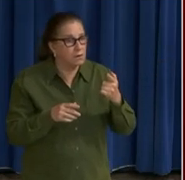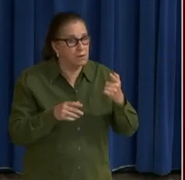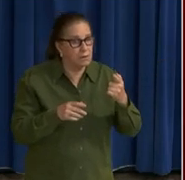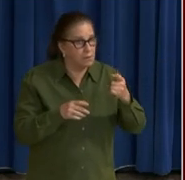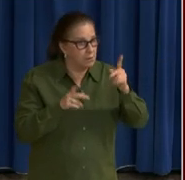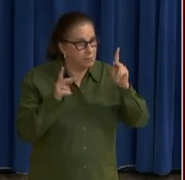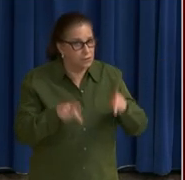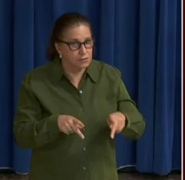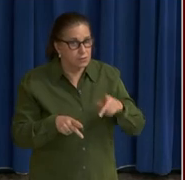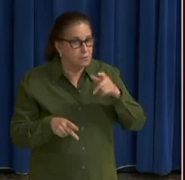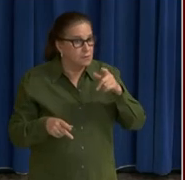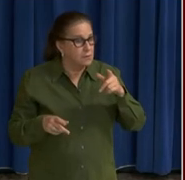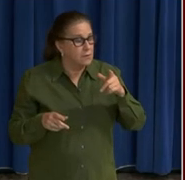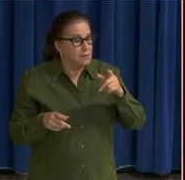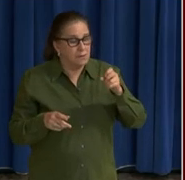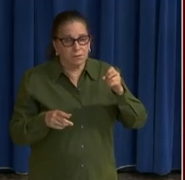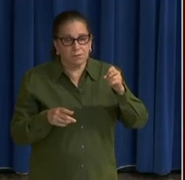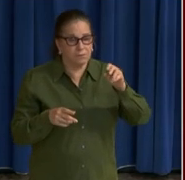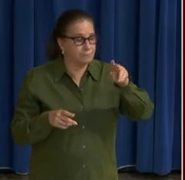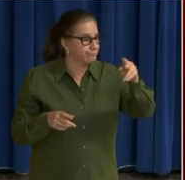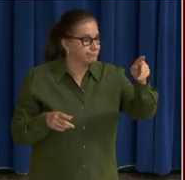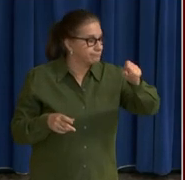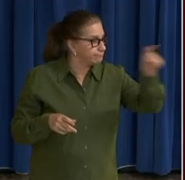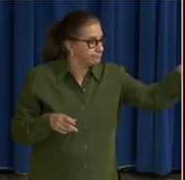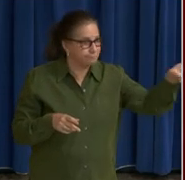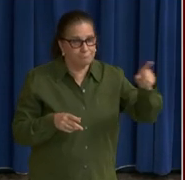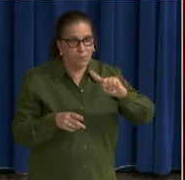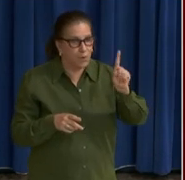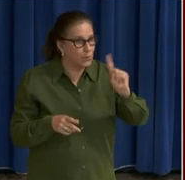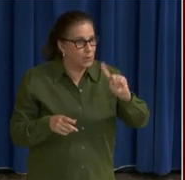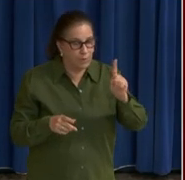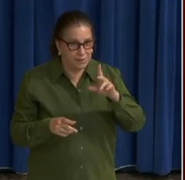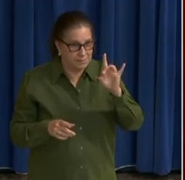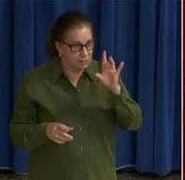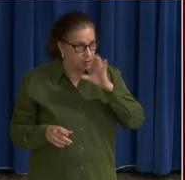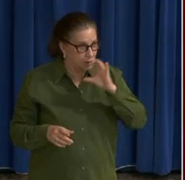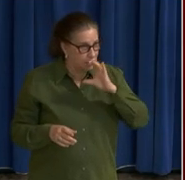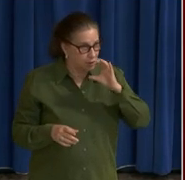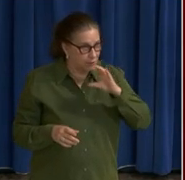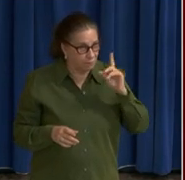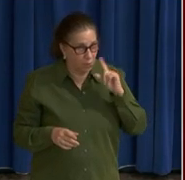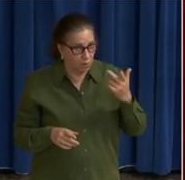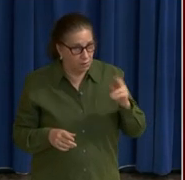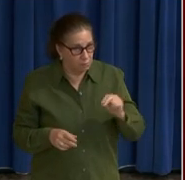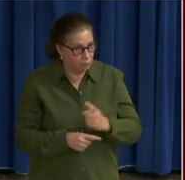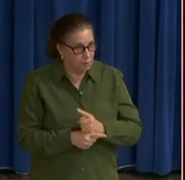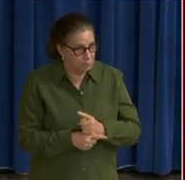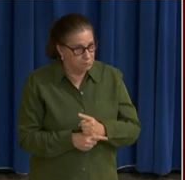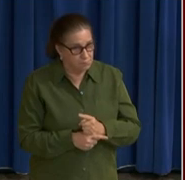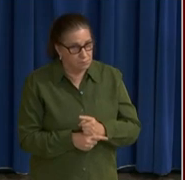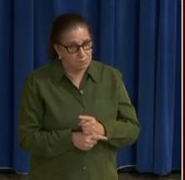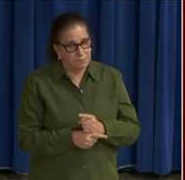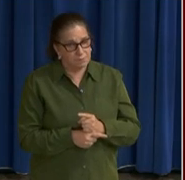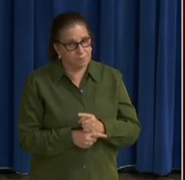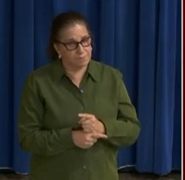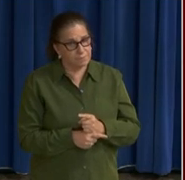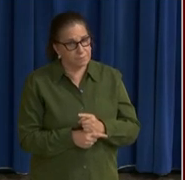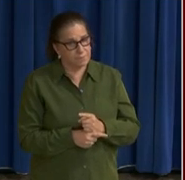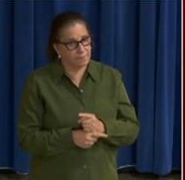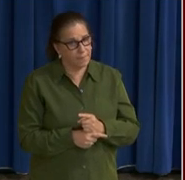where is it, I gotta find it. In your opinion, is that what he should have been doing? Is that